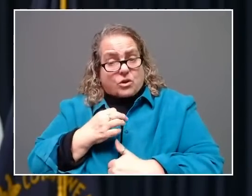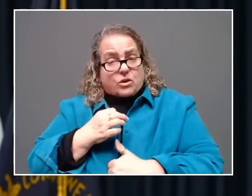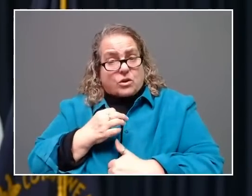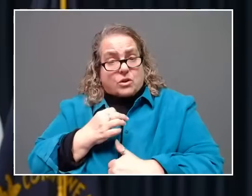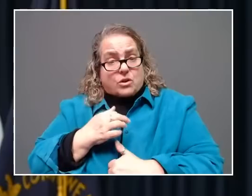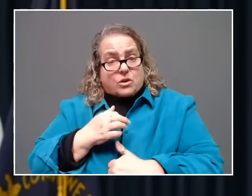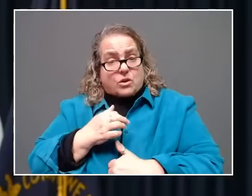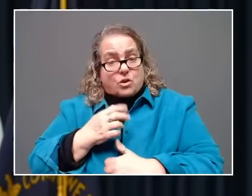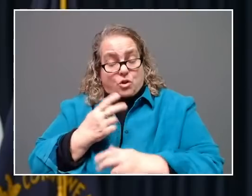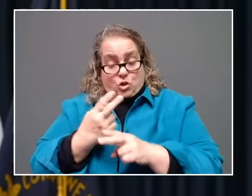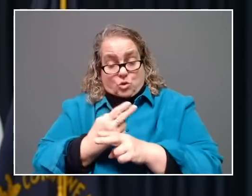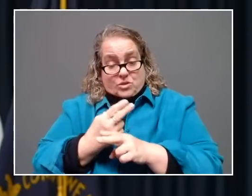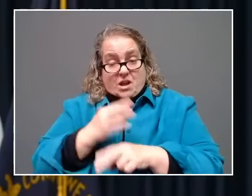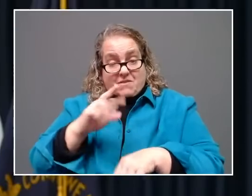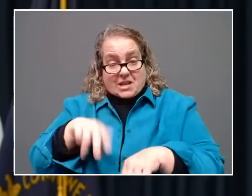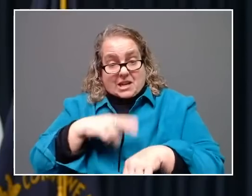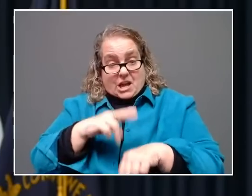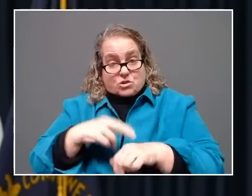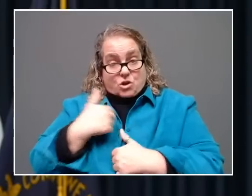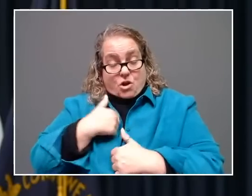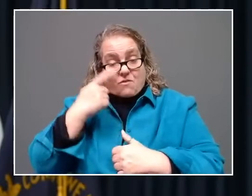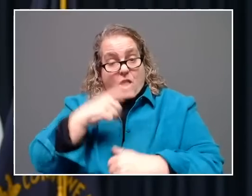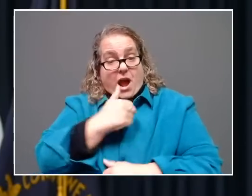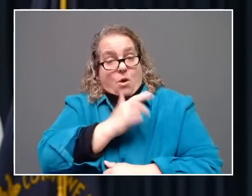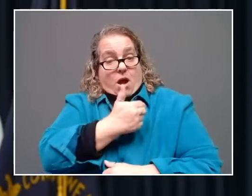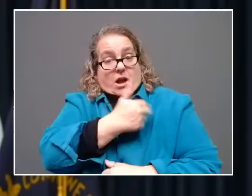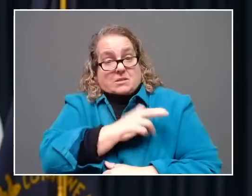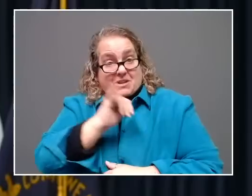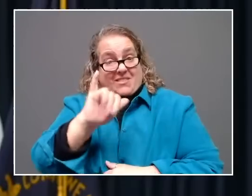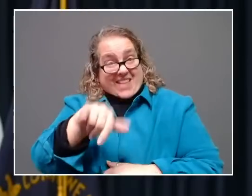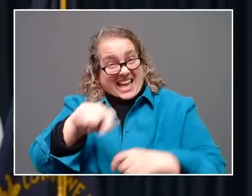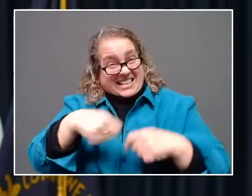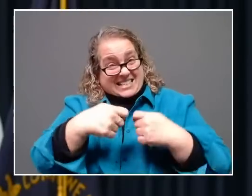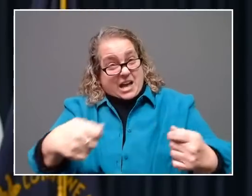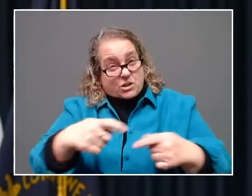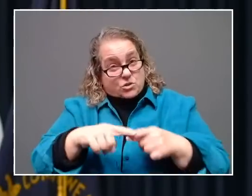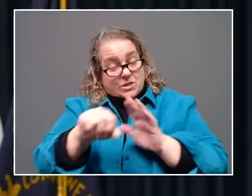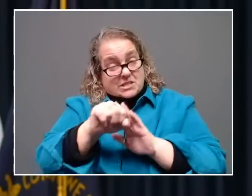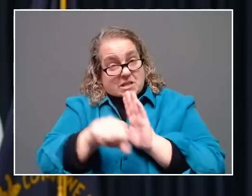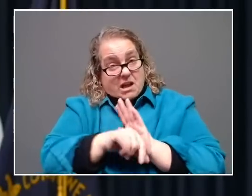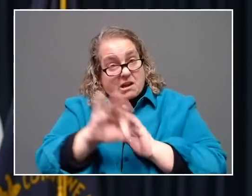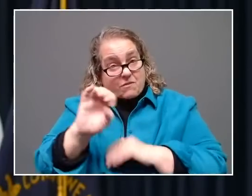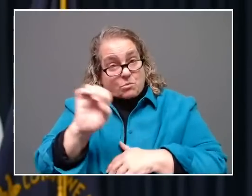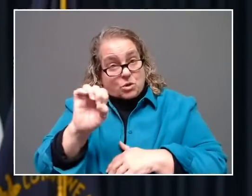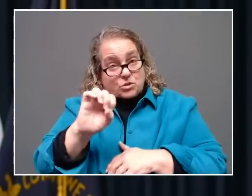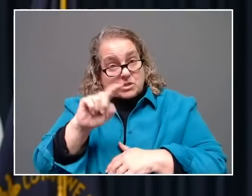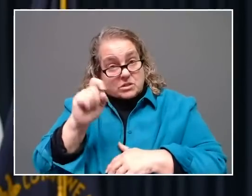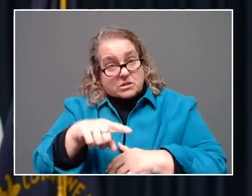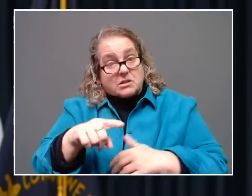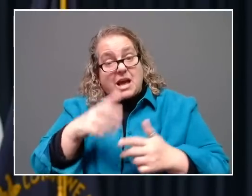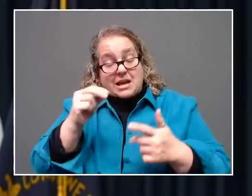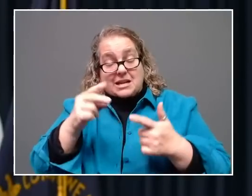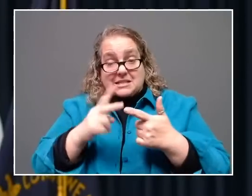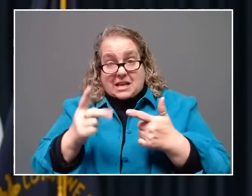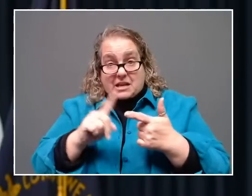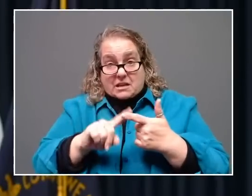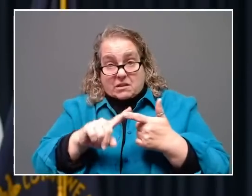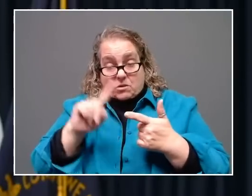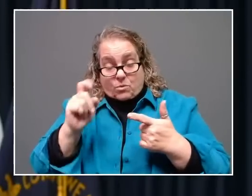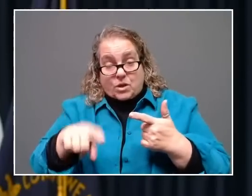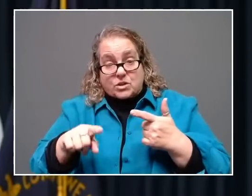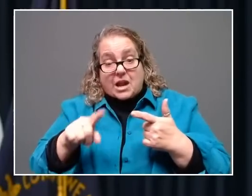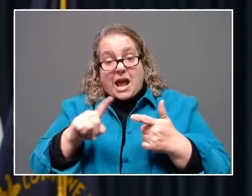using the National Guard for our hospitals, is that tied to a state of emergency? And then the second one, as we move away